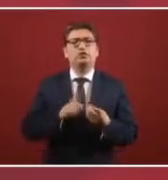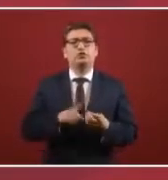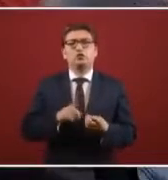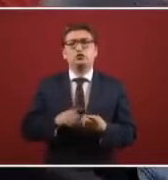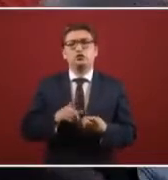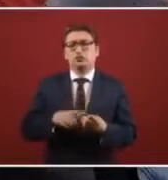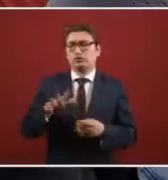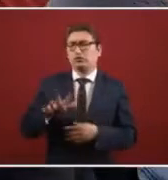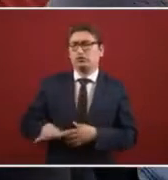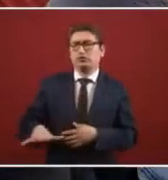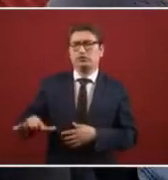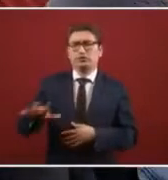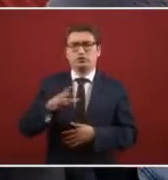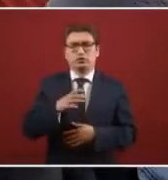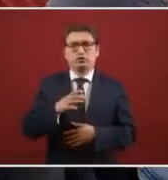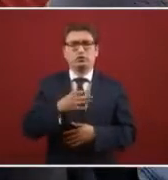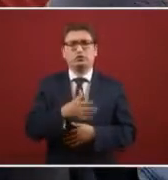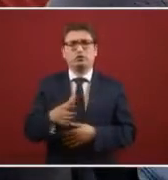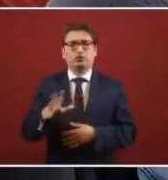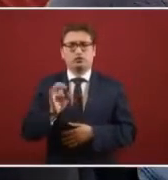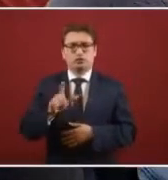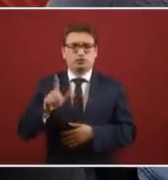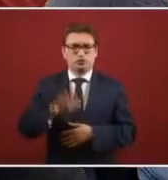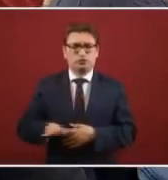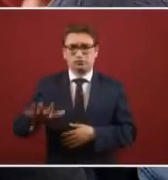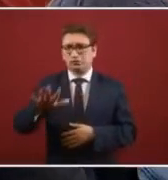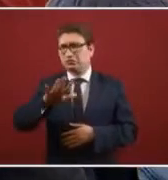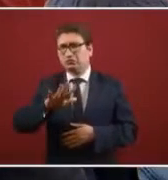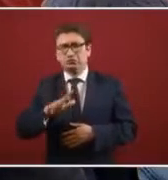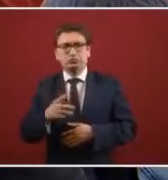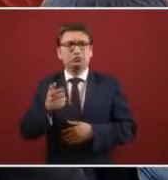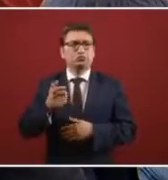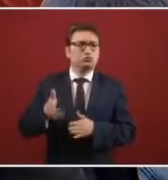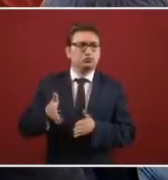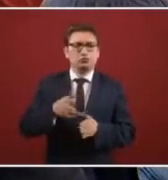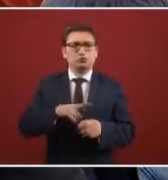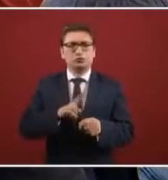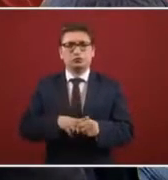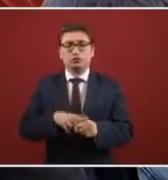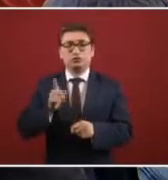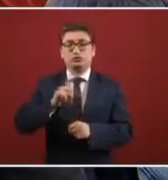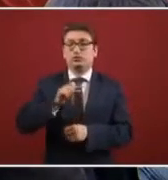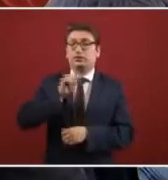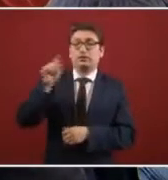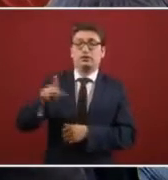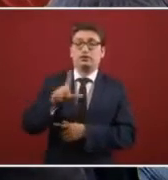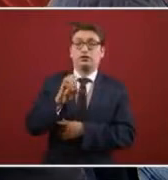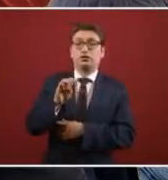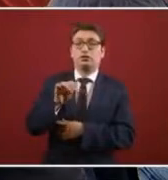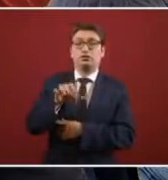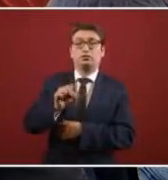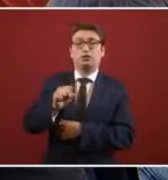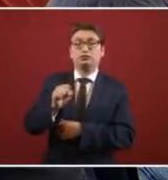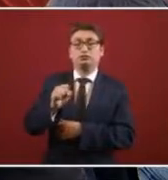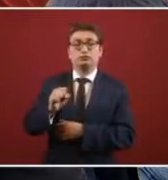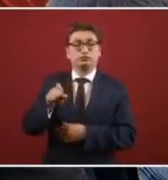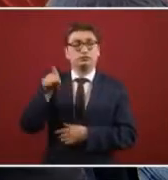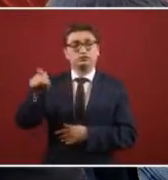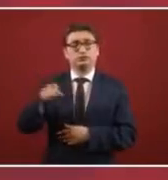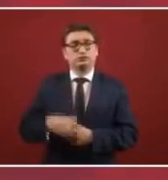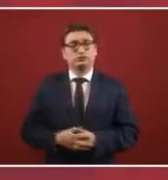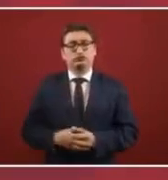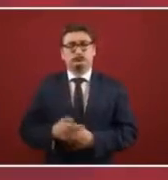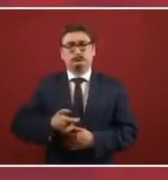in de a clase media, middle class No. area, a las lomas, they went to the highest area, es que